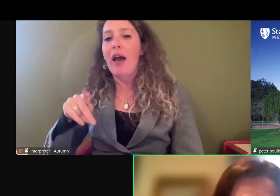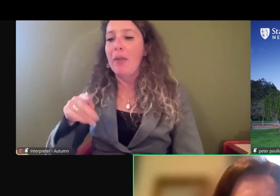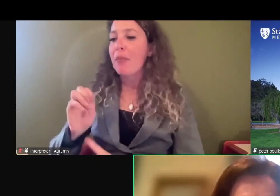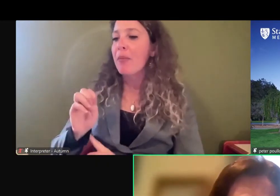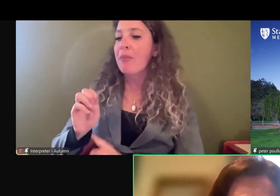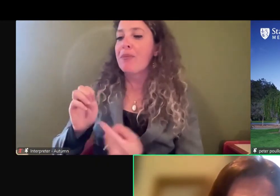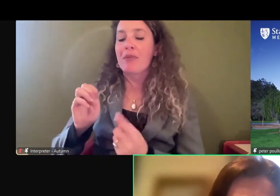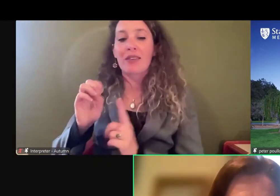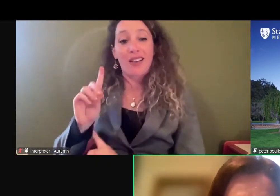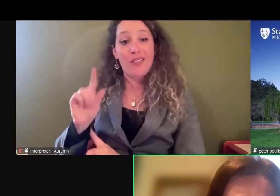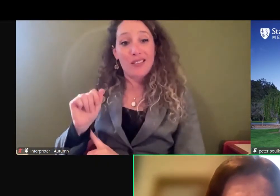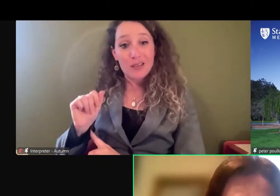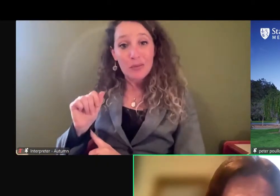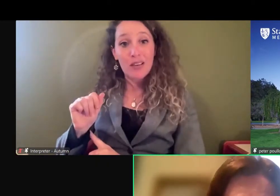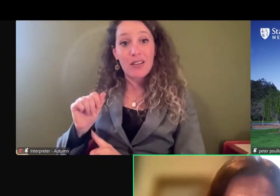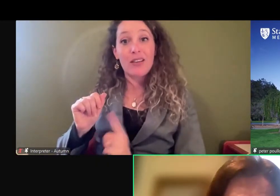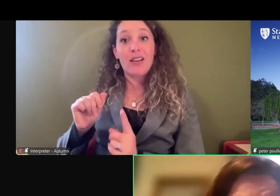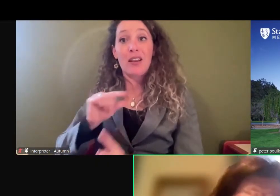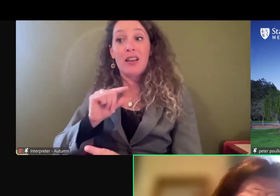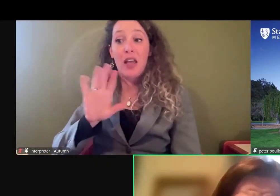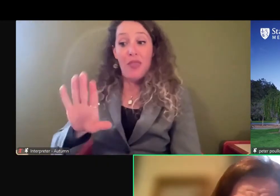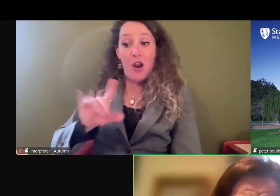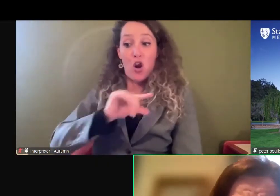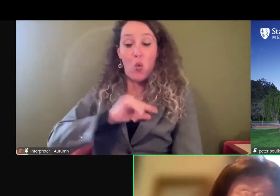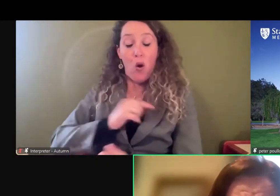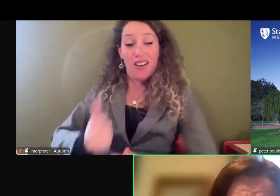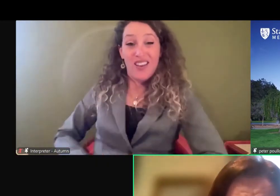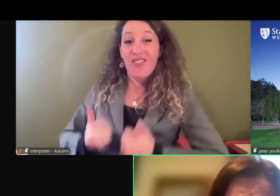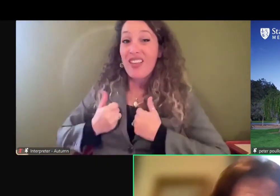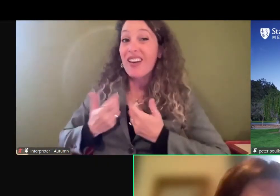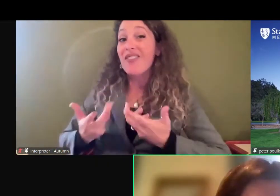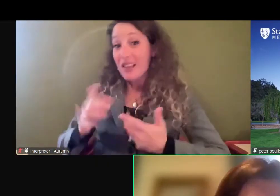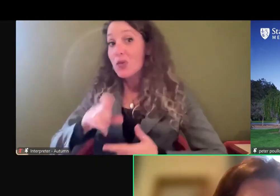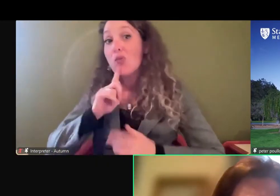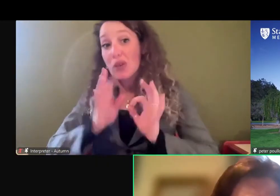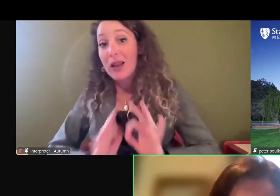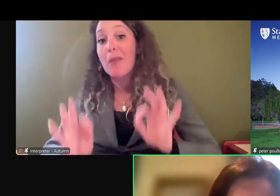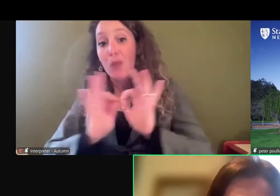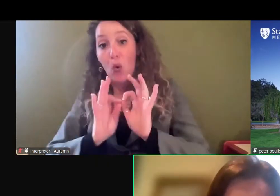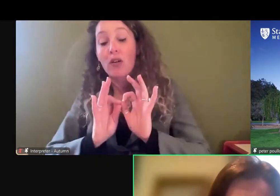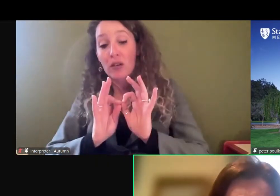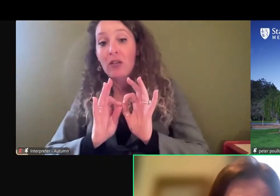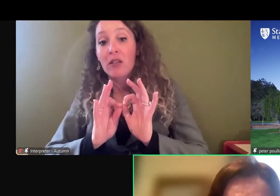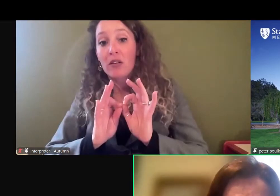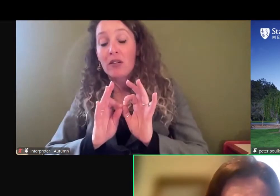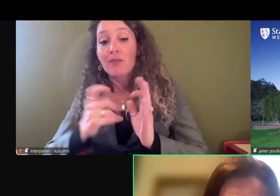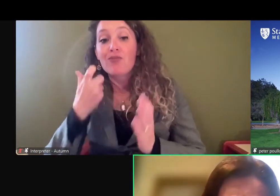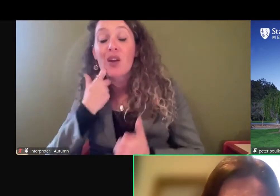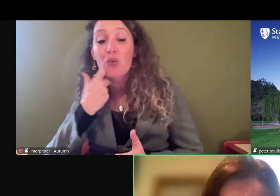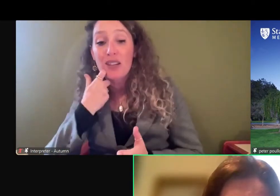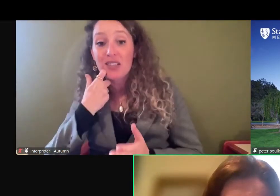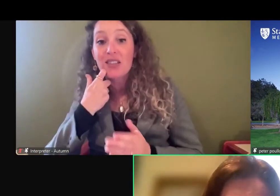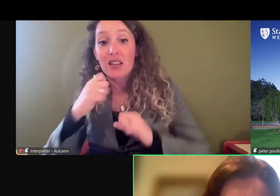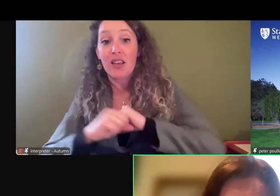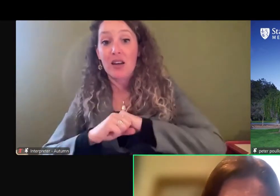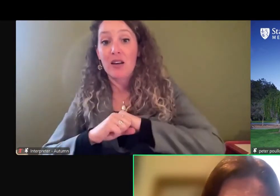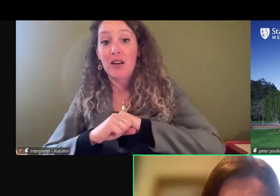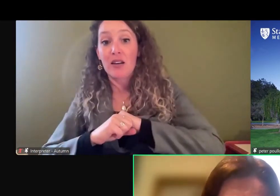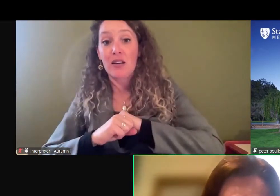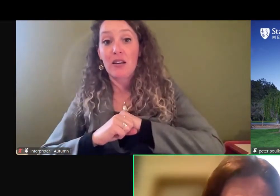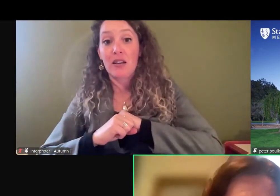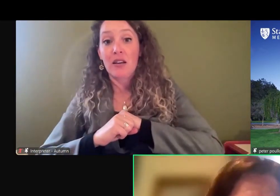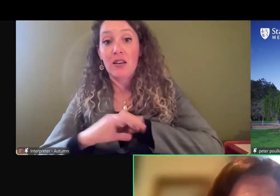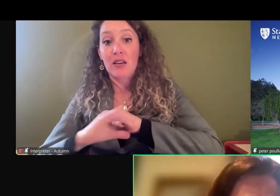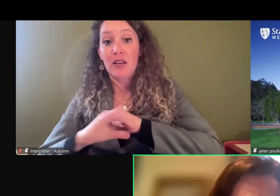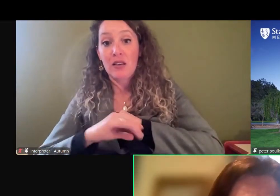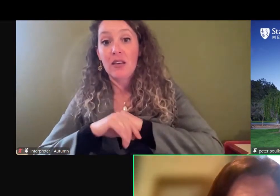a really important one. That was actually cited in a brief that um, um,